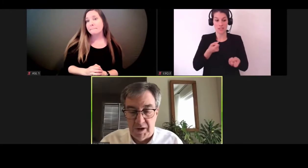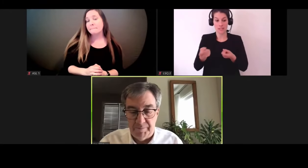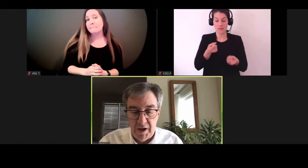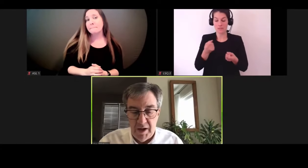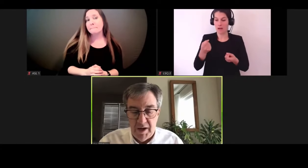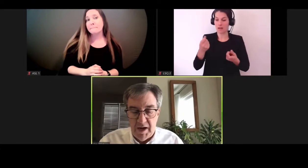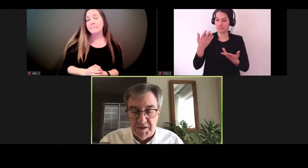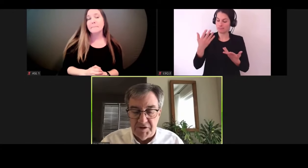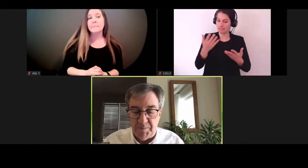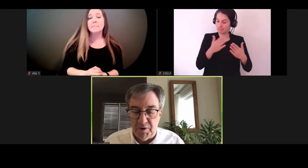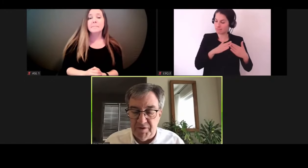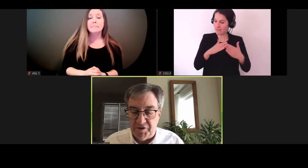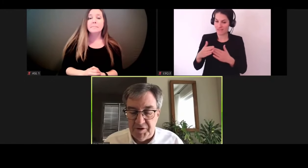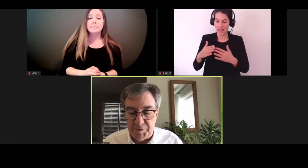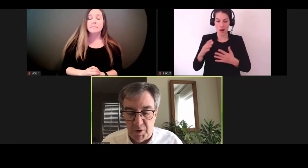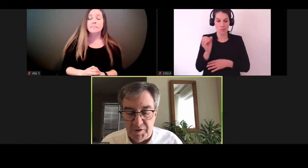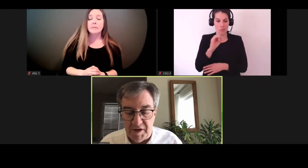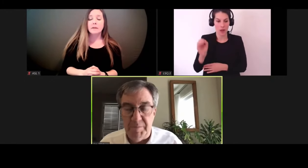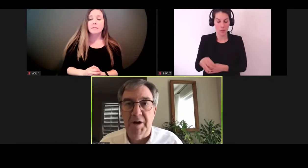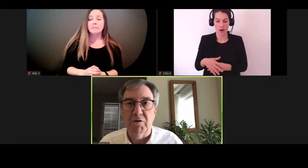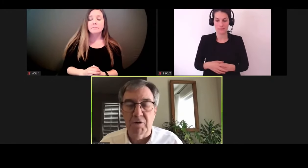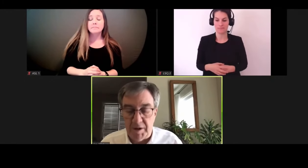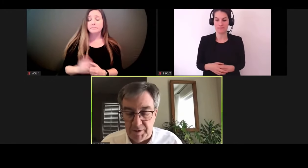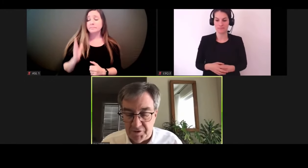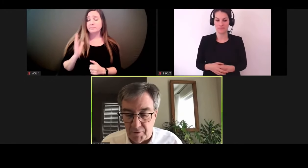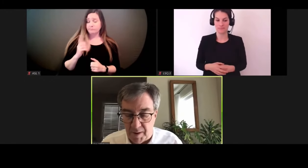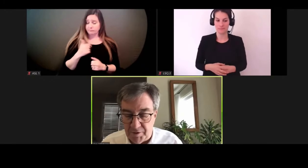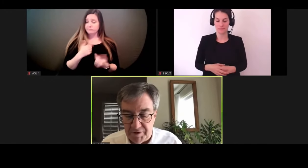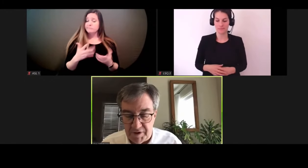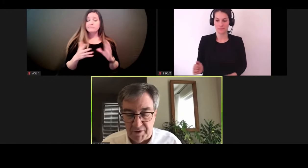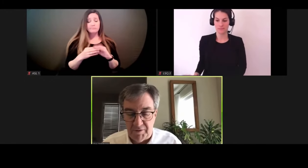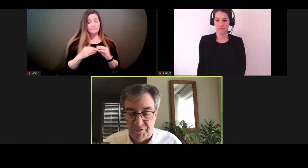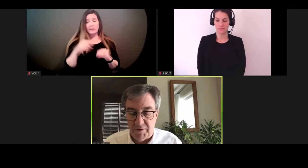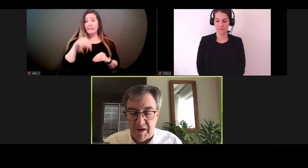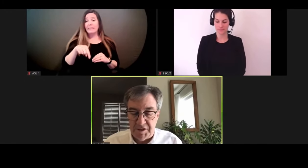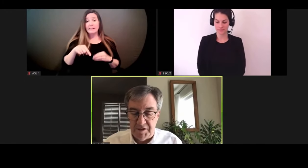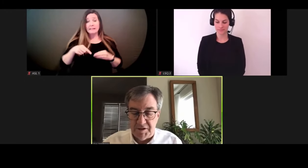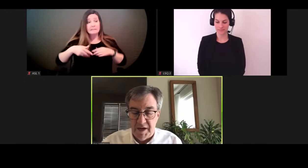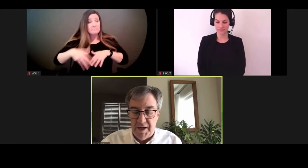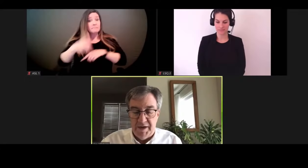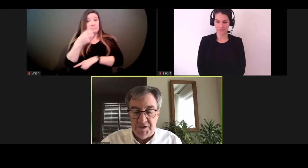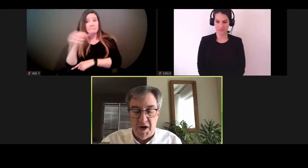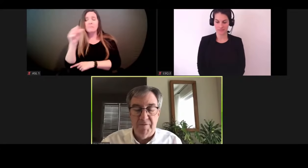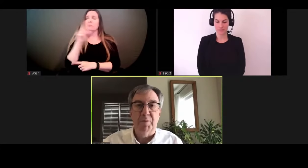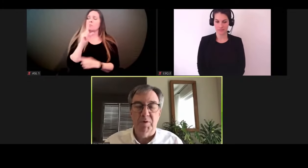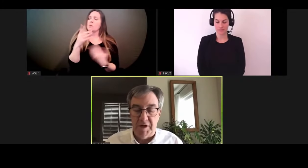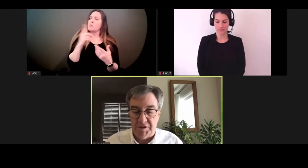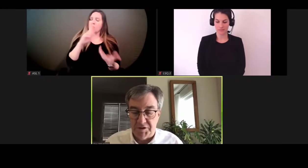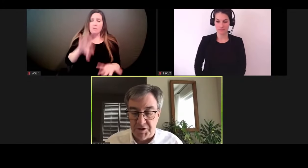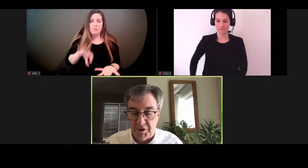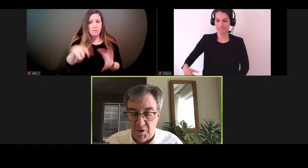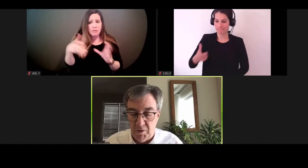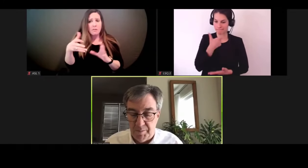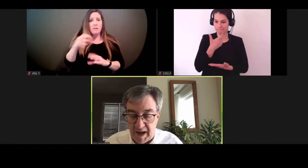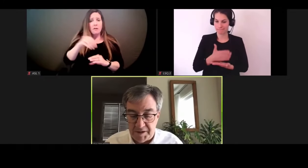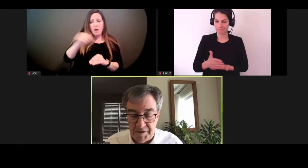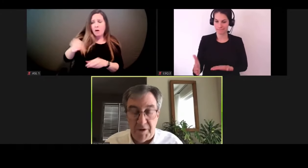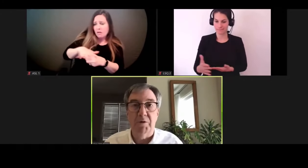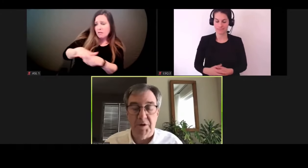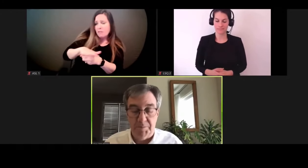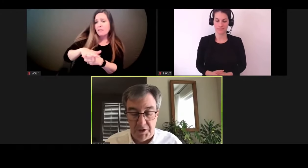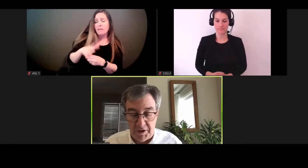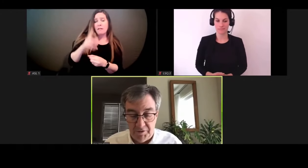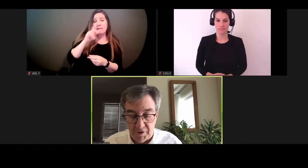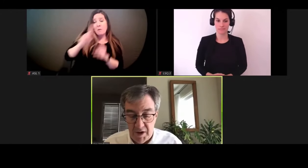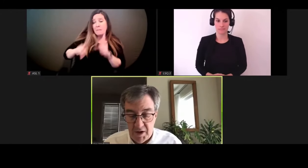d'Ottawa. As I've said previously, these protests have been incredibly disruptive and difficult for our residents. It's time for the protesters to go back to their